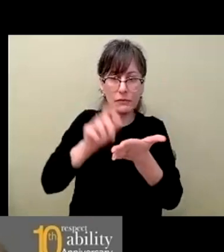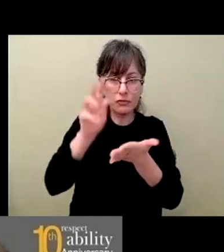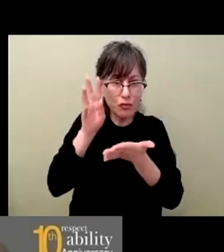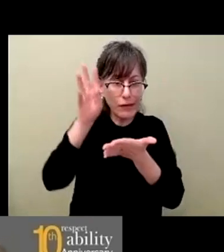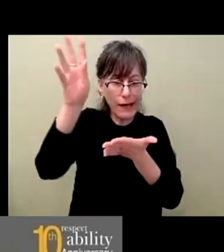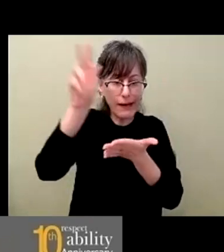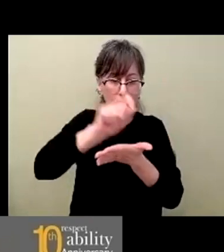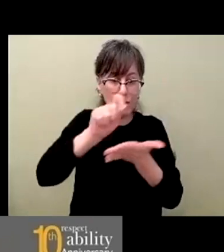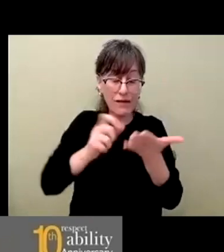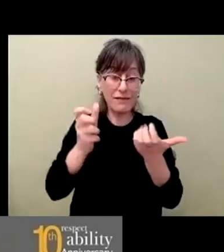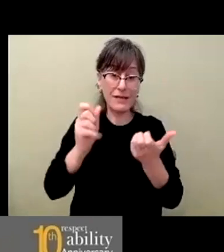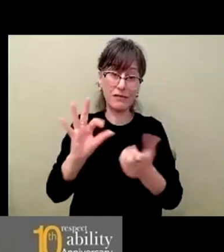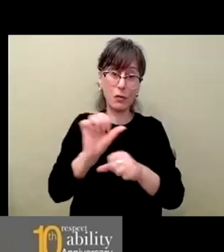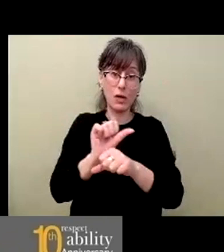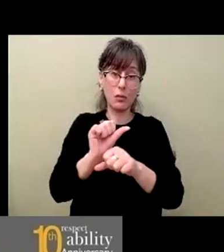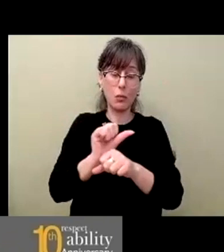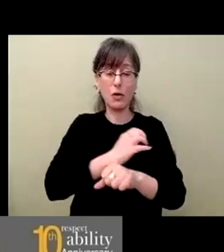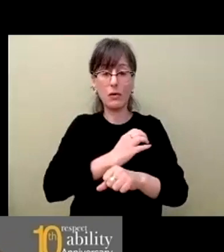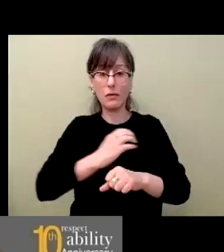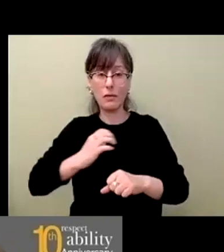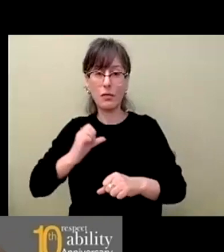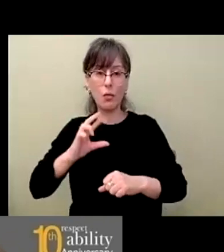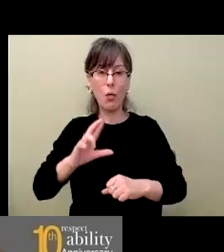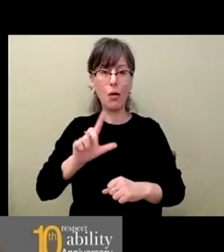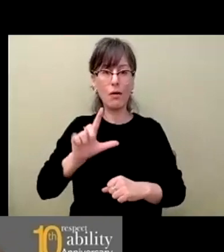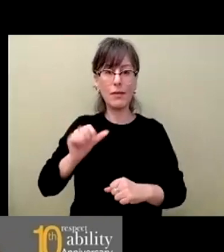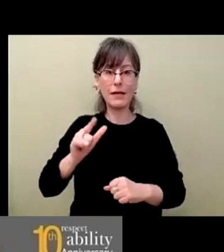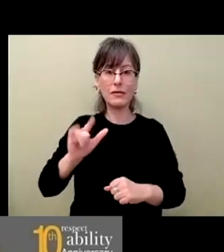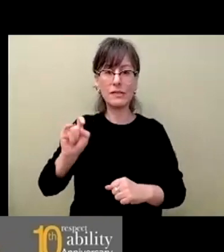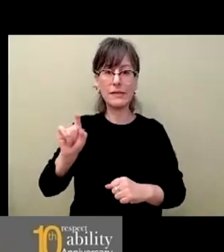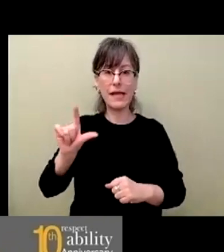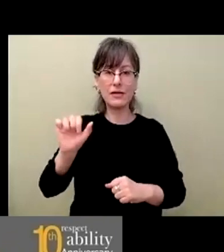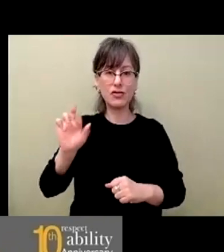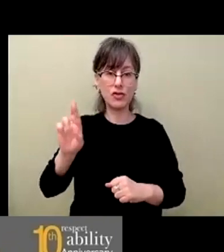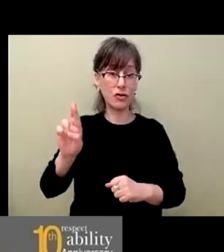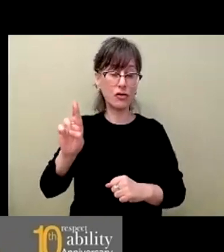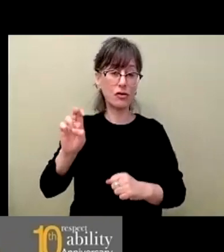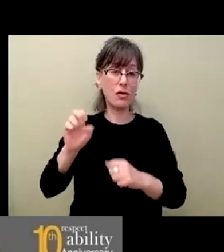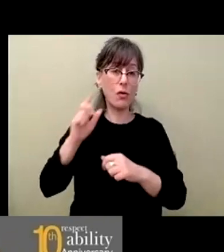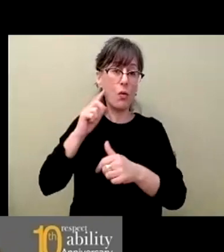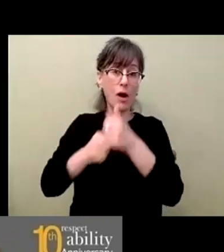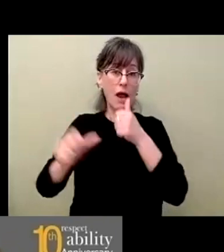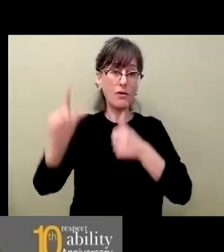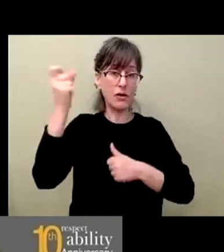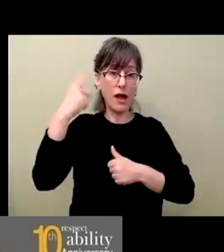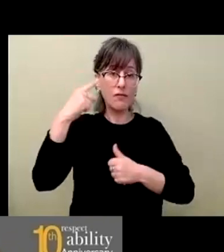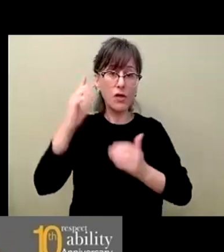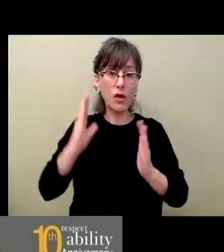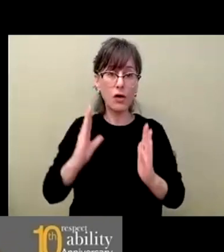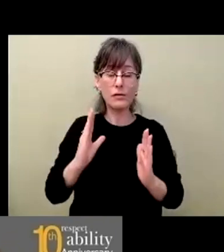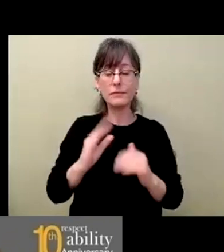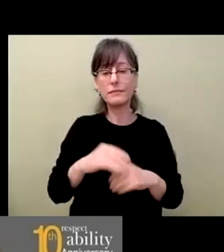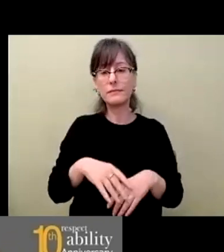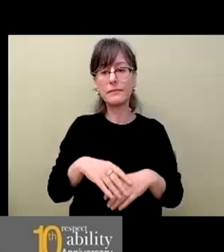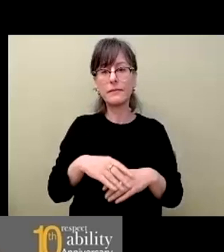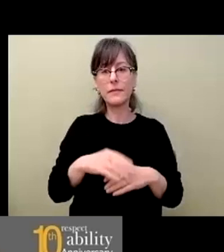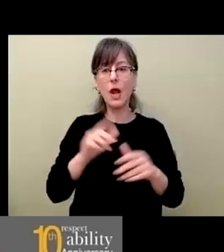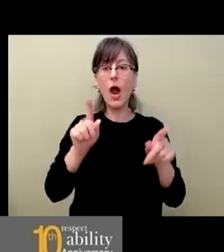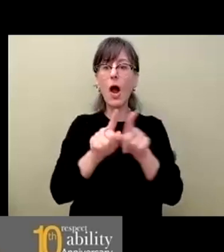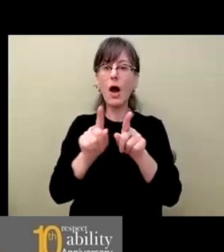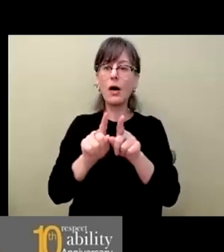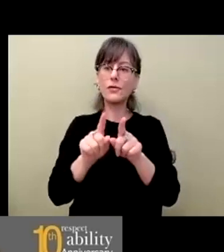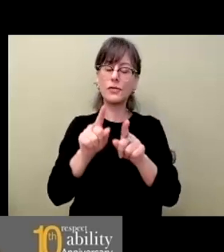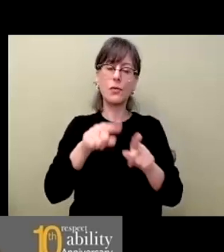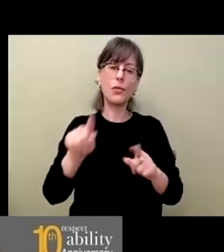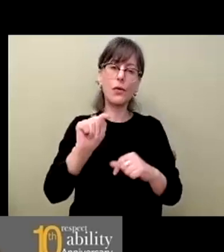work in Congress or in a state legislature or for a governor. Beyond that, it's how do you put those